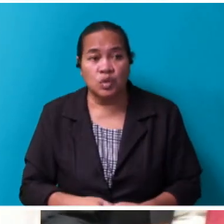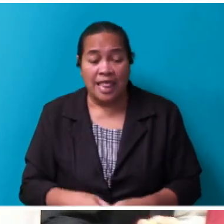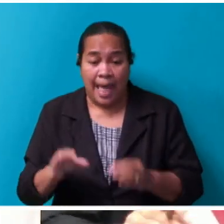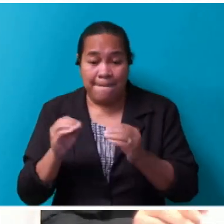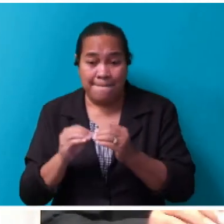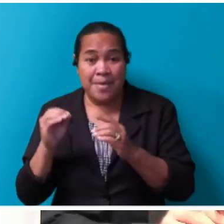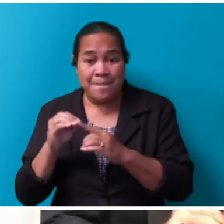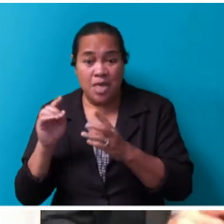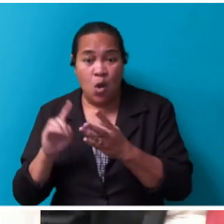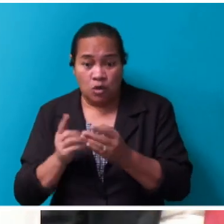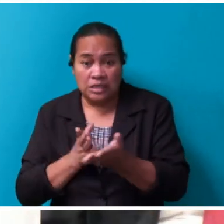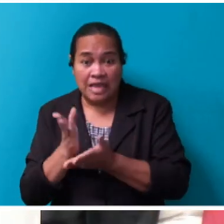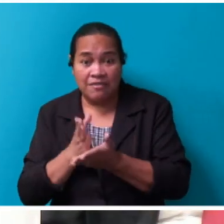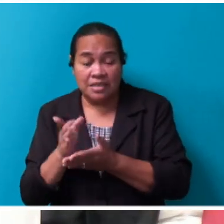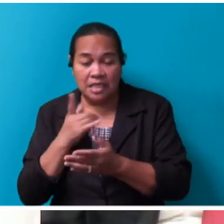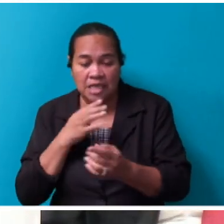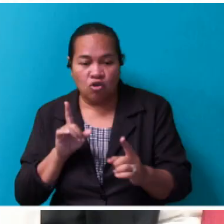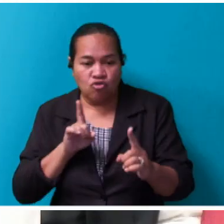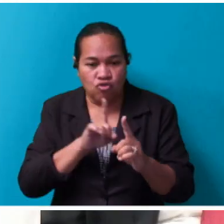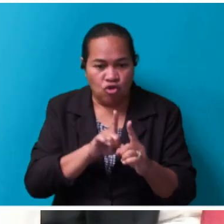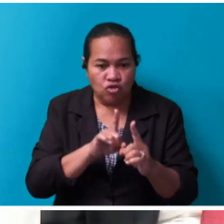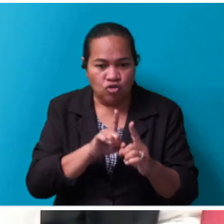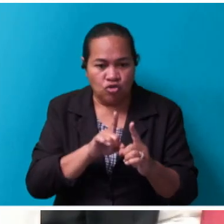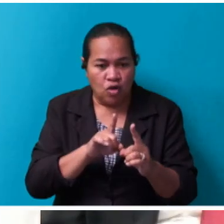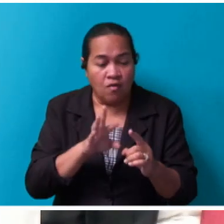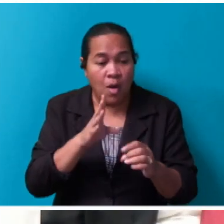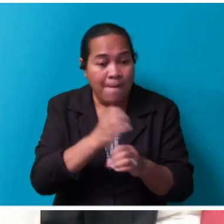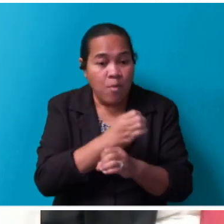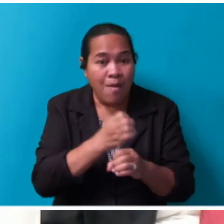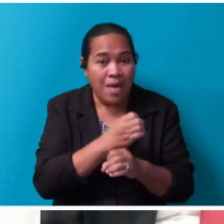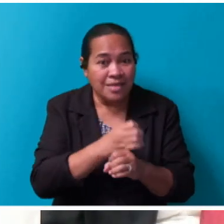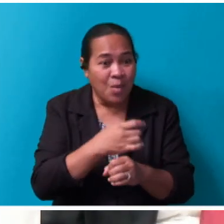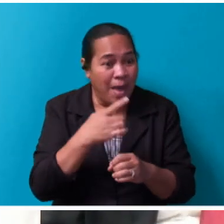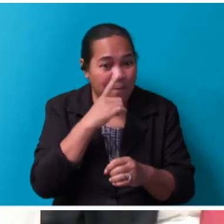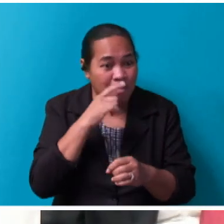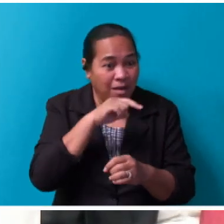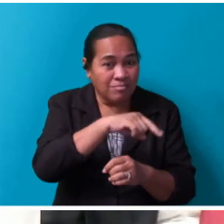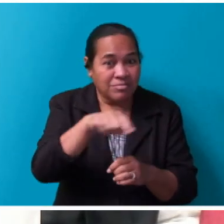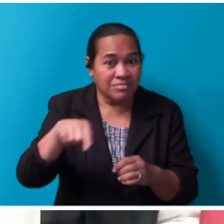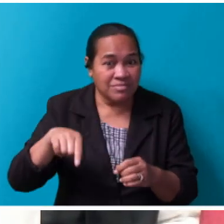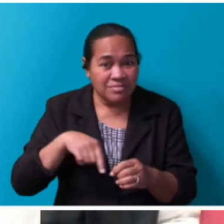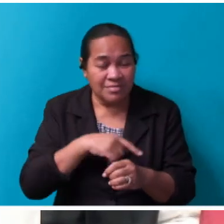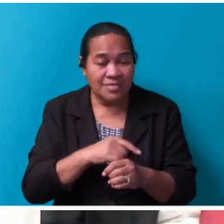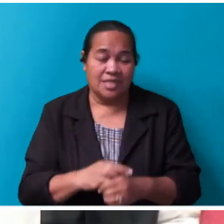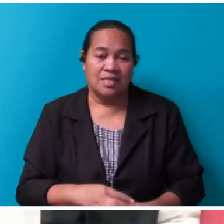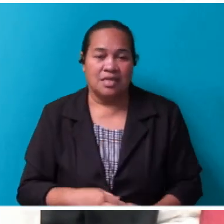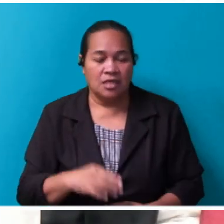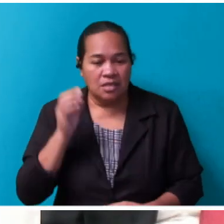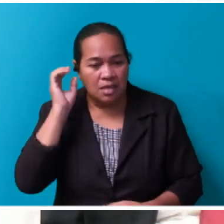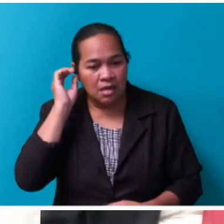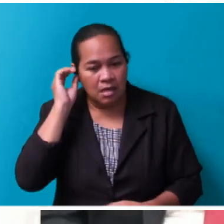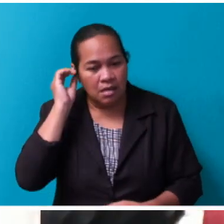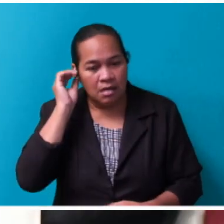BPO services closer to where the sources of employment are. And so, Honourable Speaker, what that means